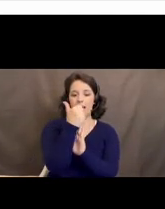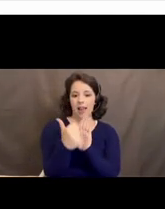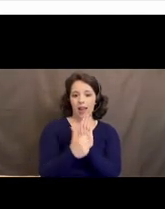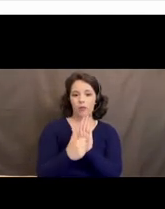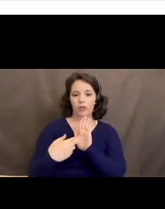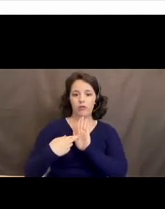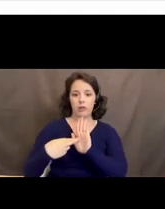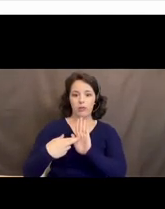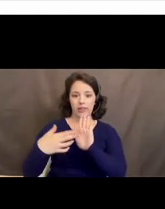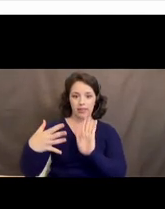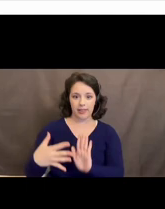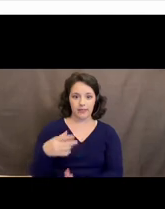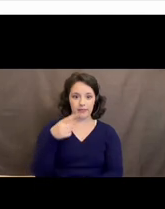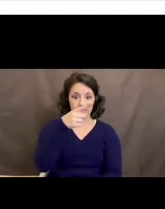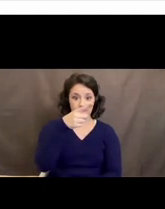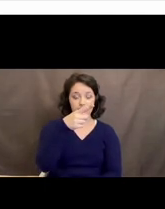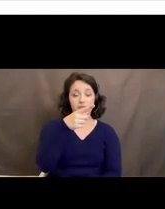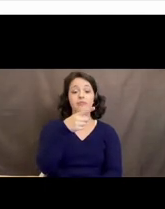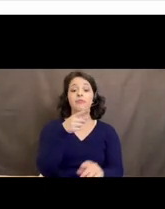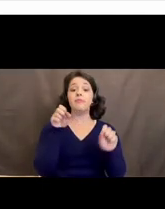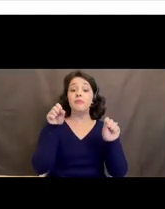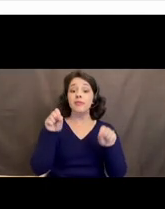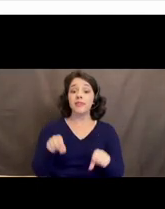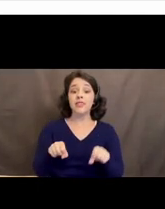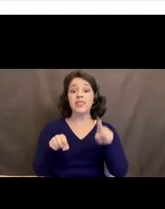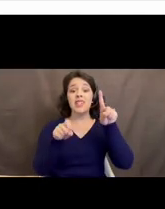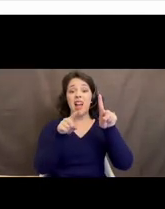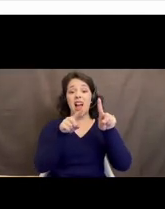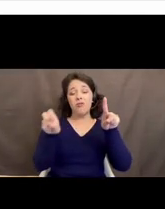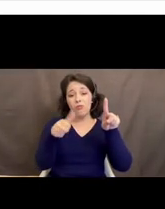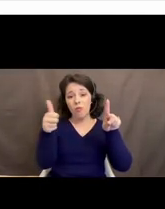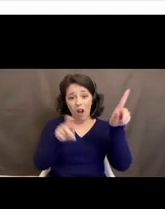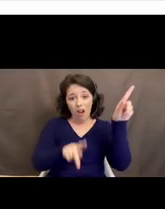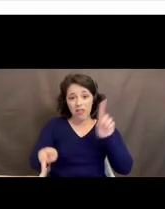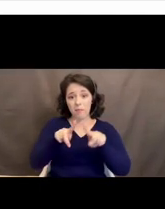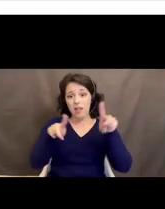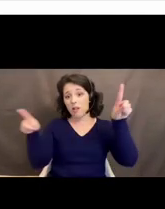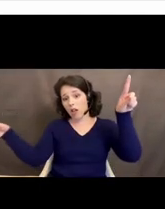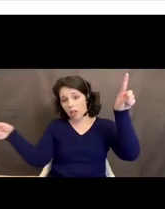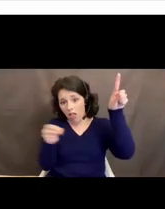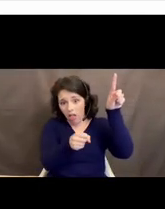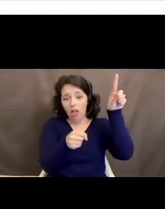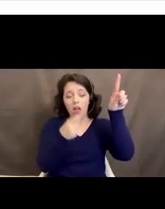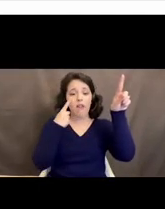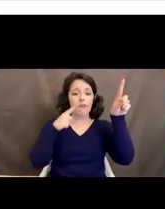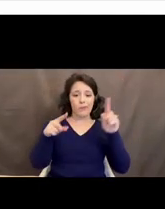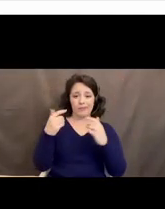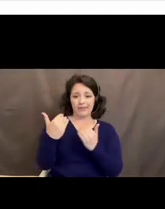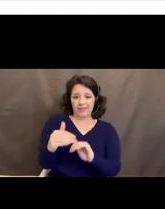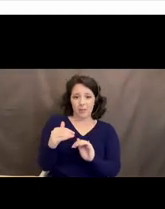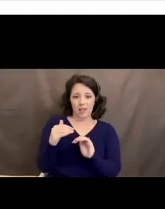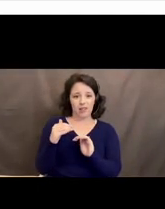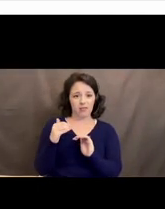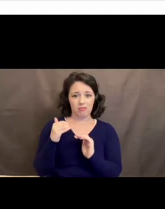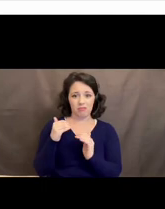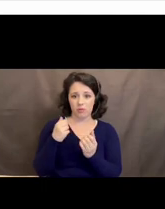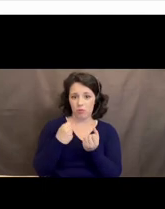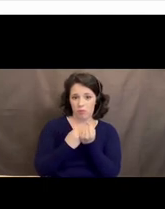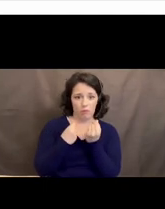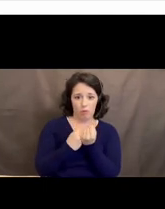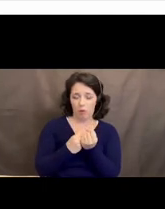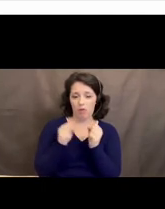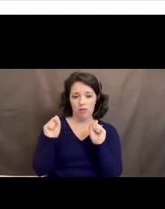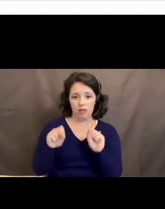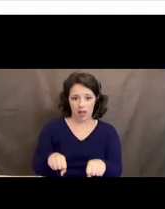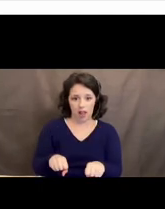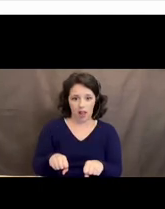grant others, and sometimes these are referred to as agents or interested parties, either limited or expanded permissions